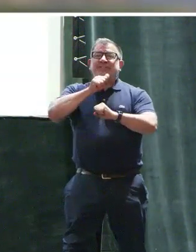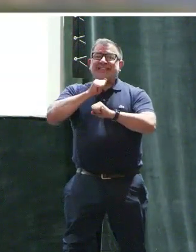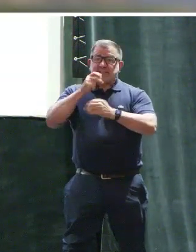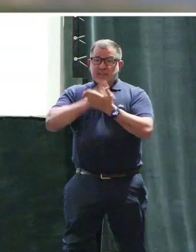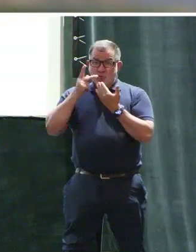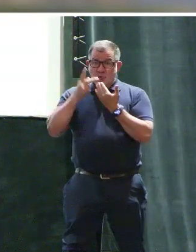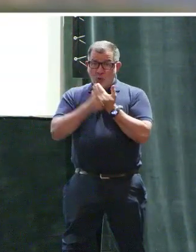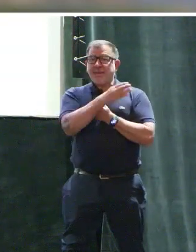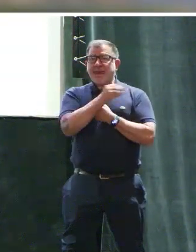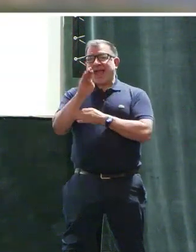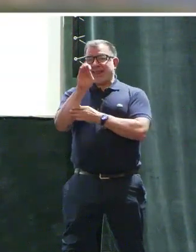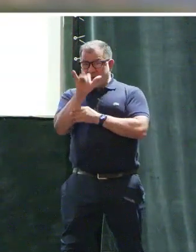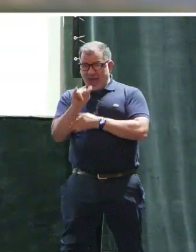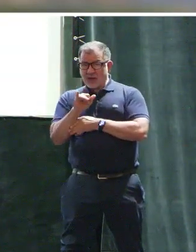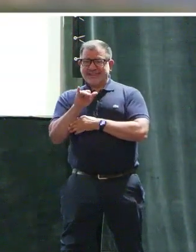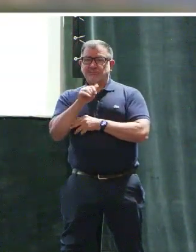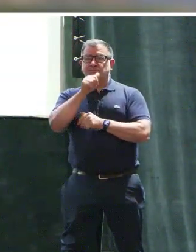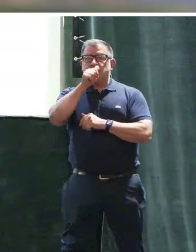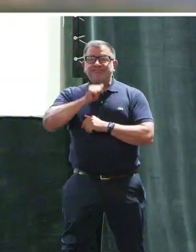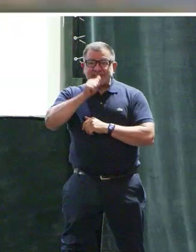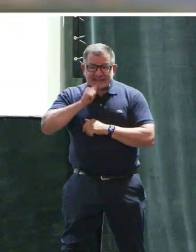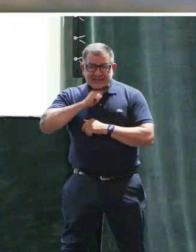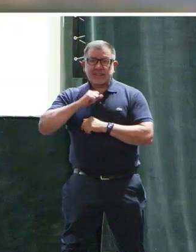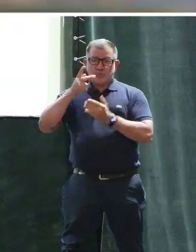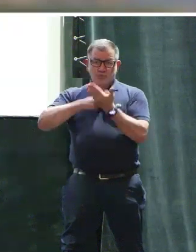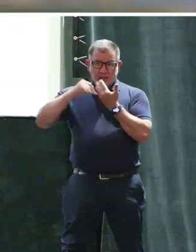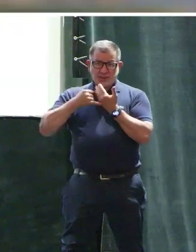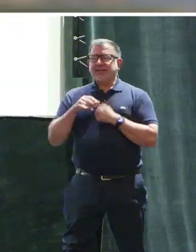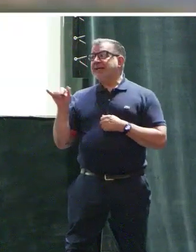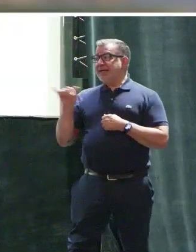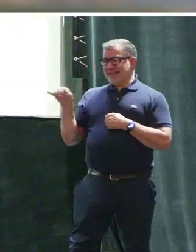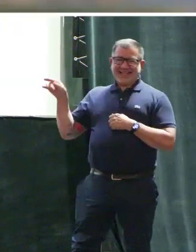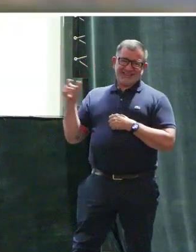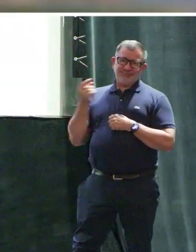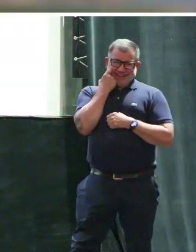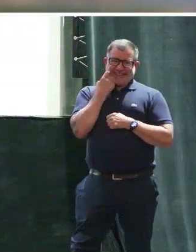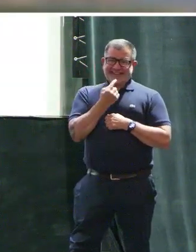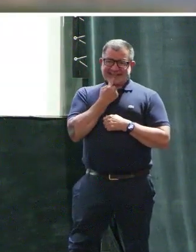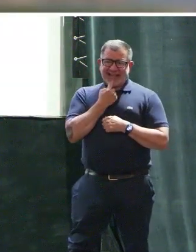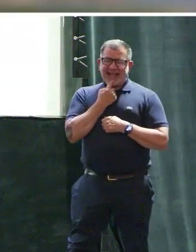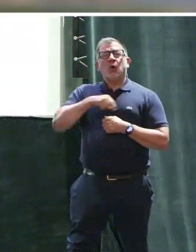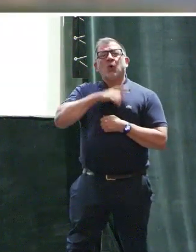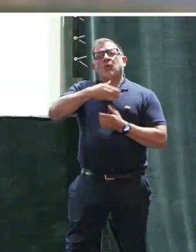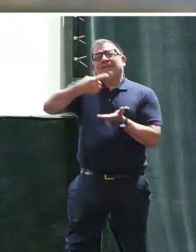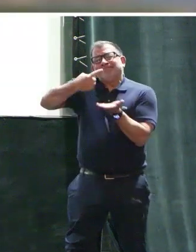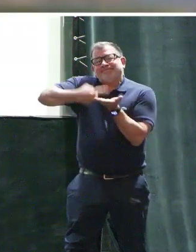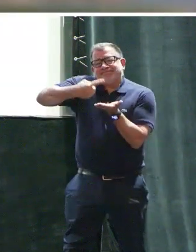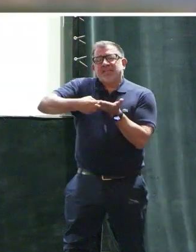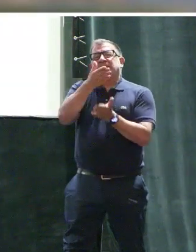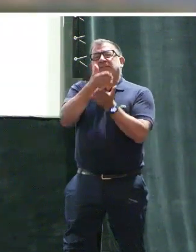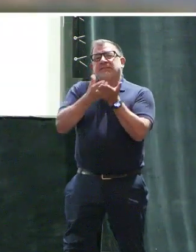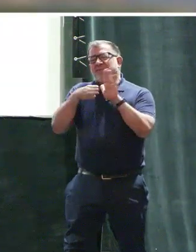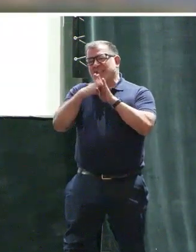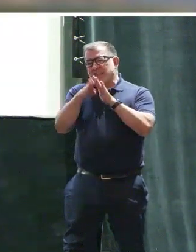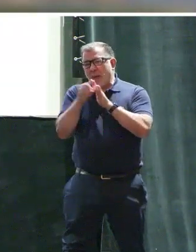Park City resiliency projects. As Raju said, we're going to talk a little bit about some of the developments in